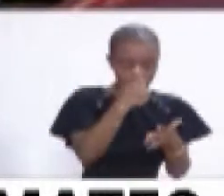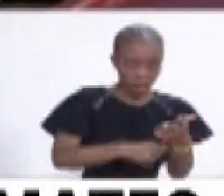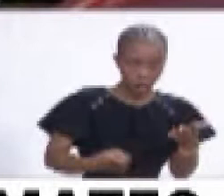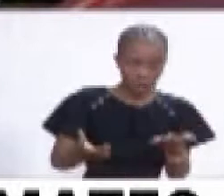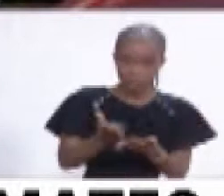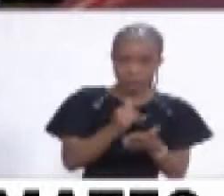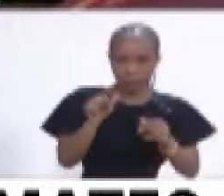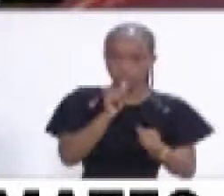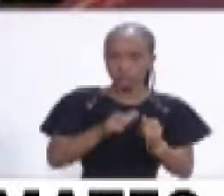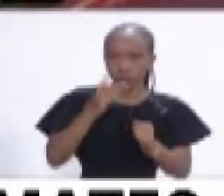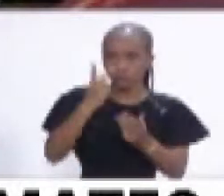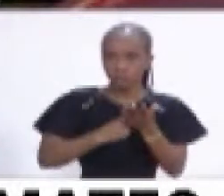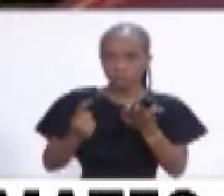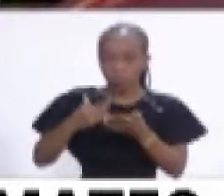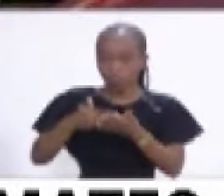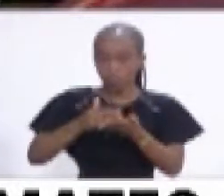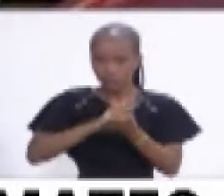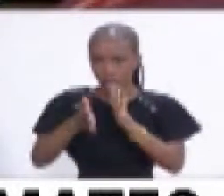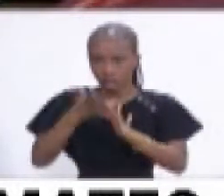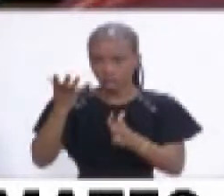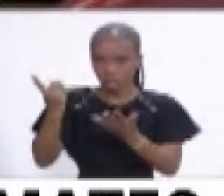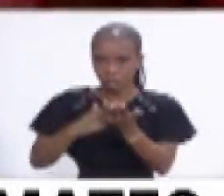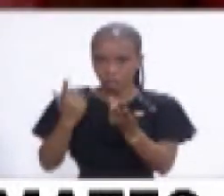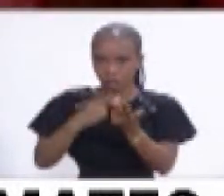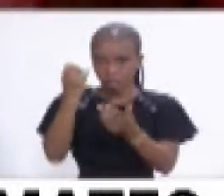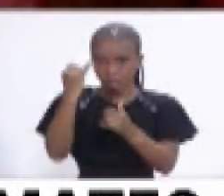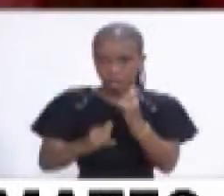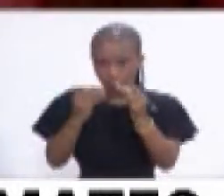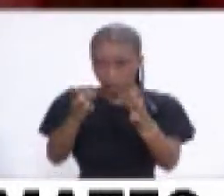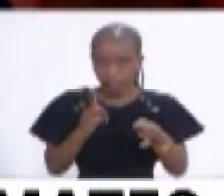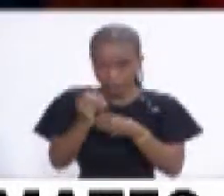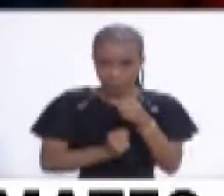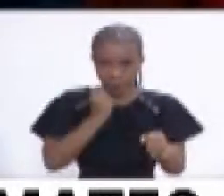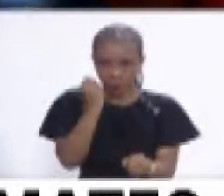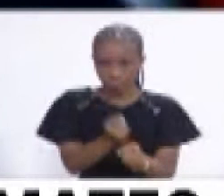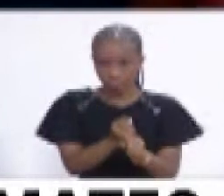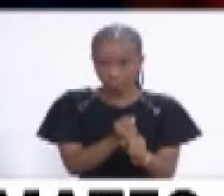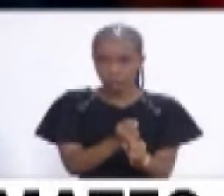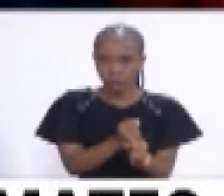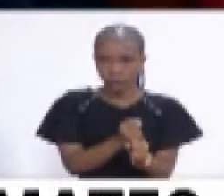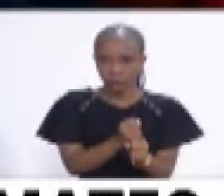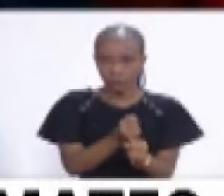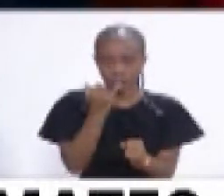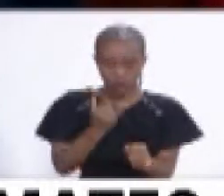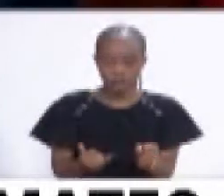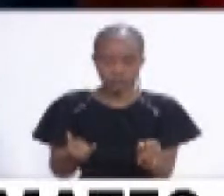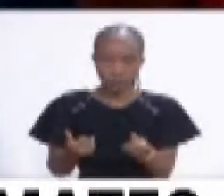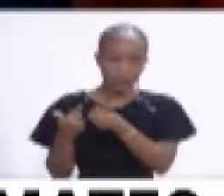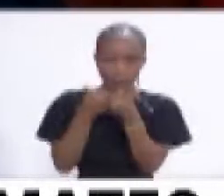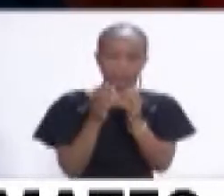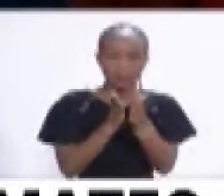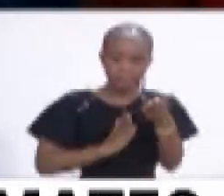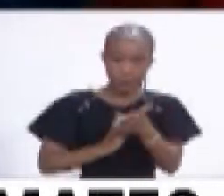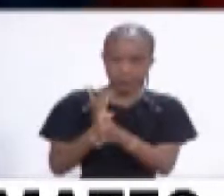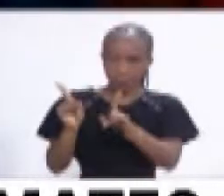weeks without counting the last week of the year, the financial year. Speaker, let's face the fact. Because as